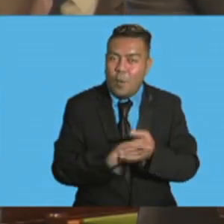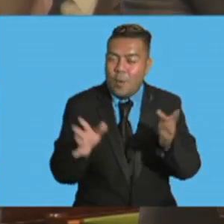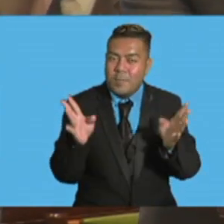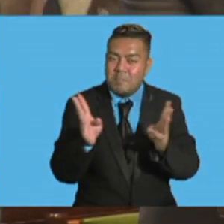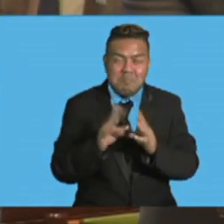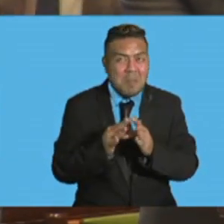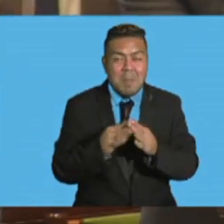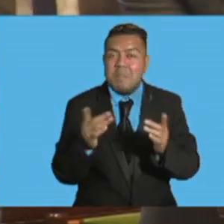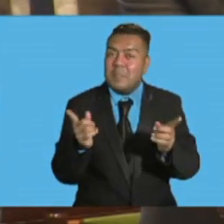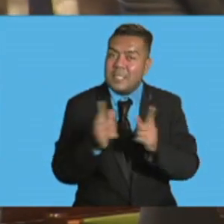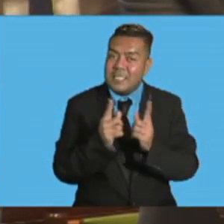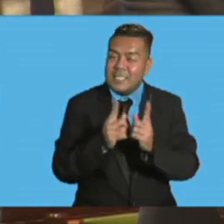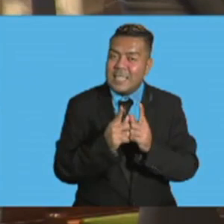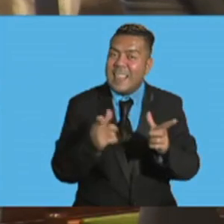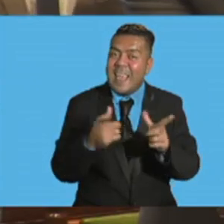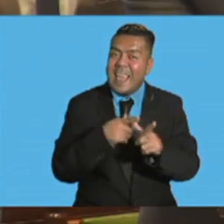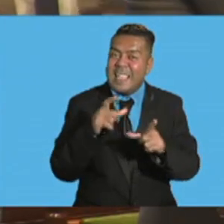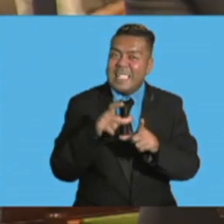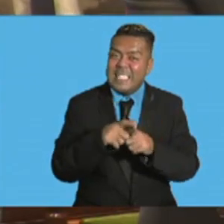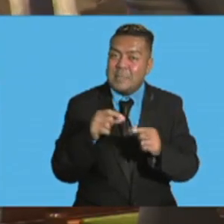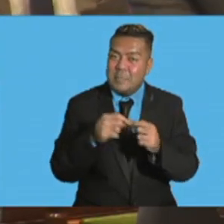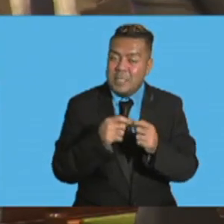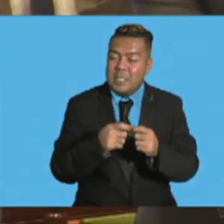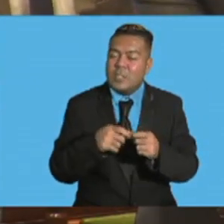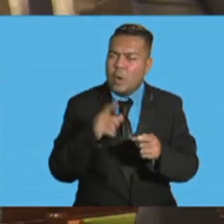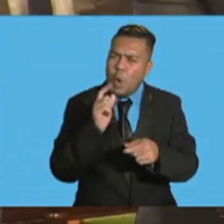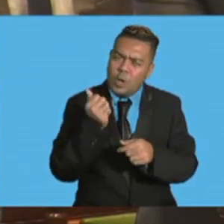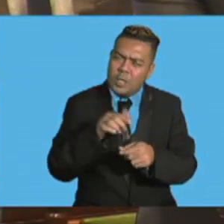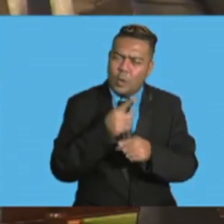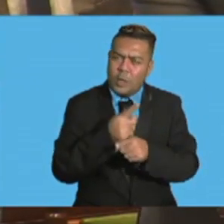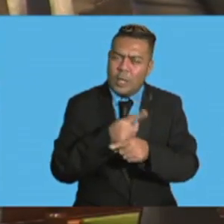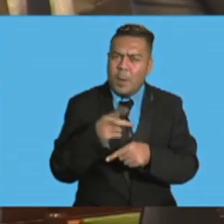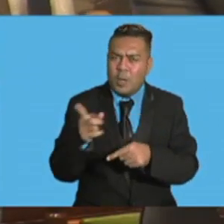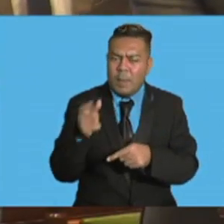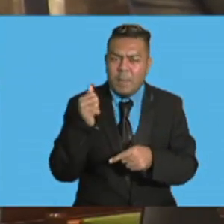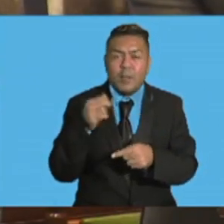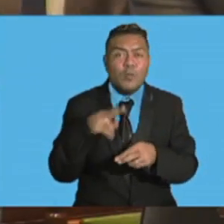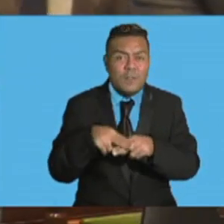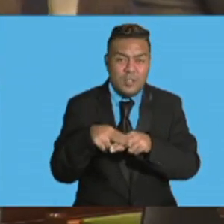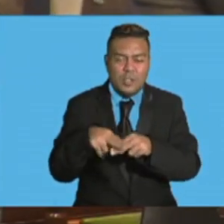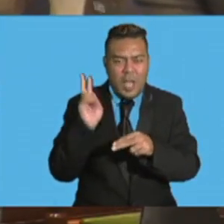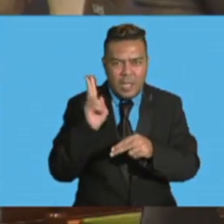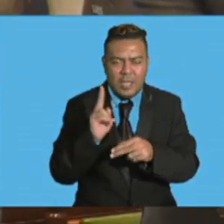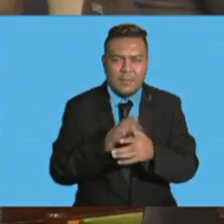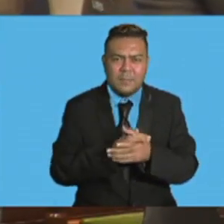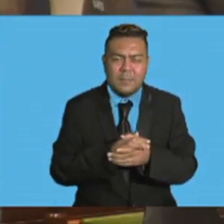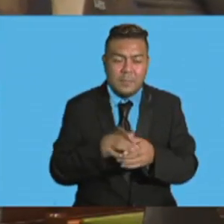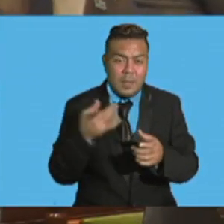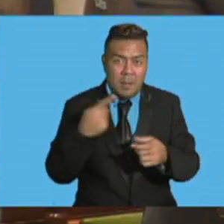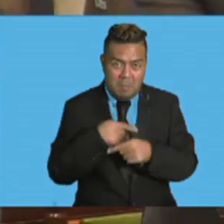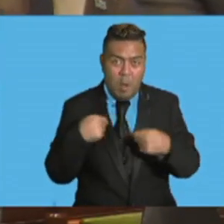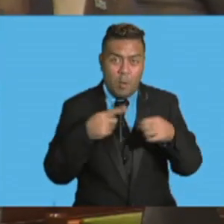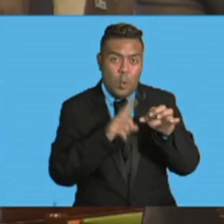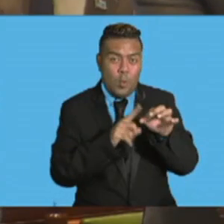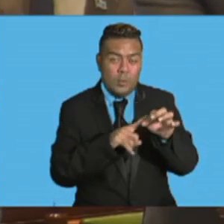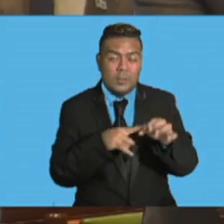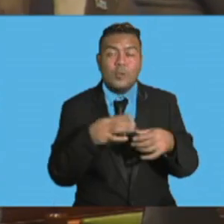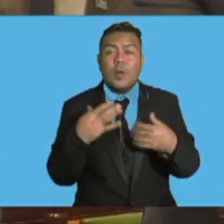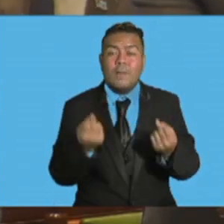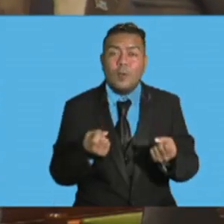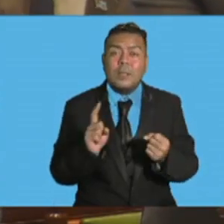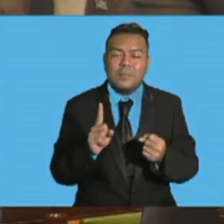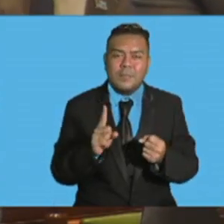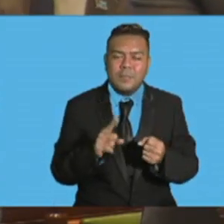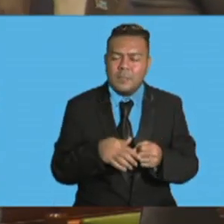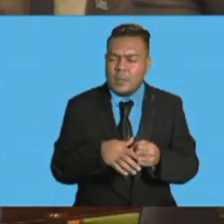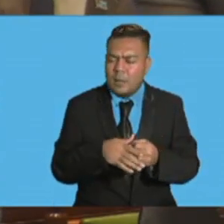in fact, the ADB is already talking about coming back to Fiji again. Our goal, Mr. Speaker, sir, is to have what we call the icing on